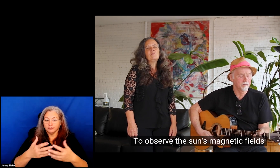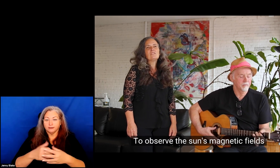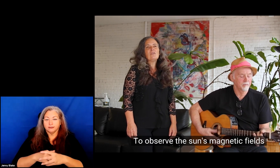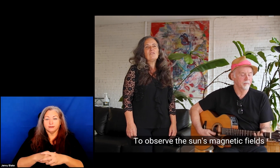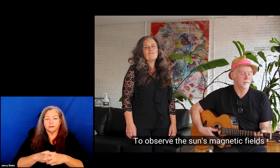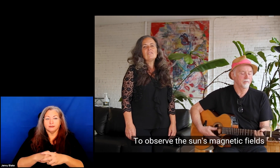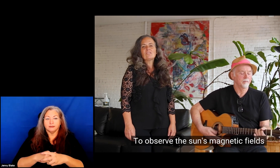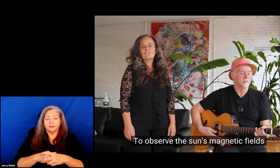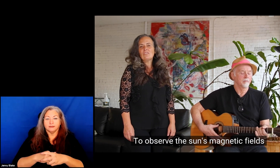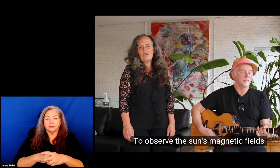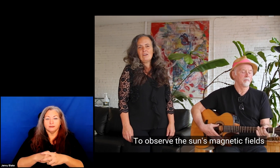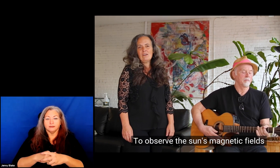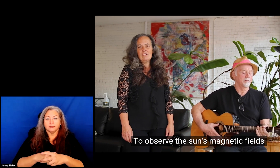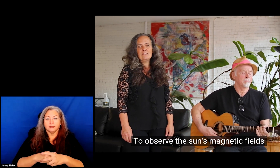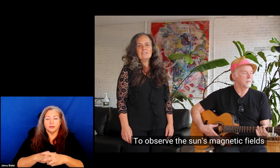to observe the